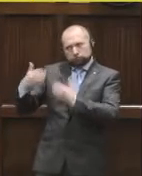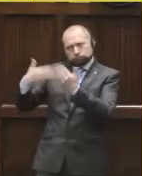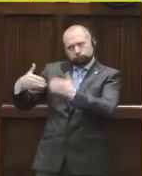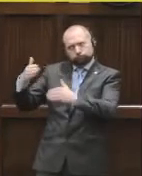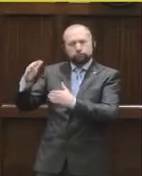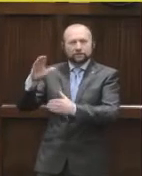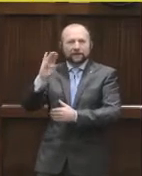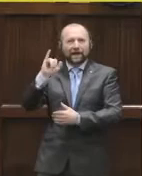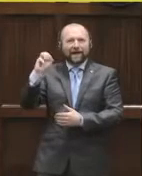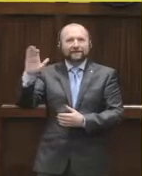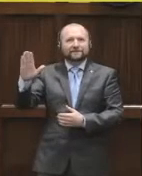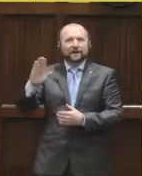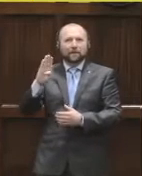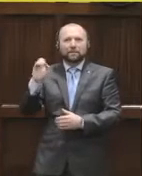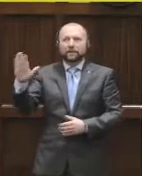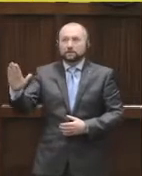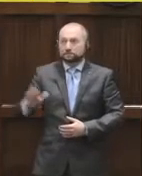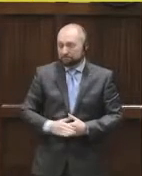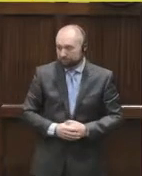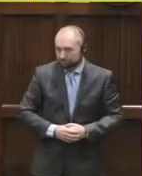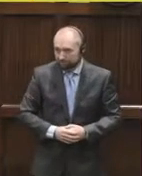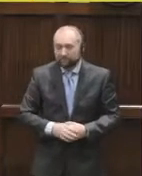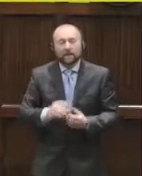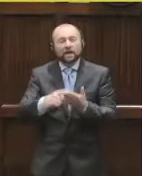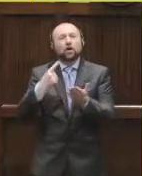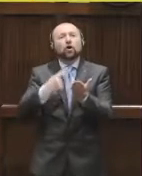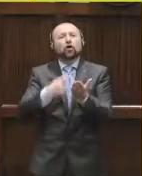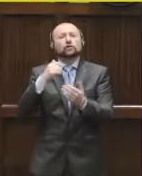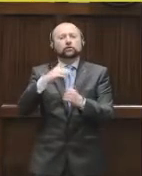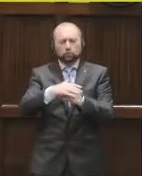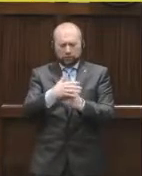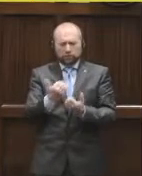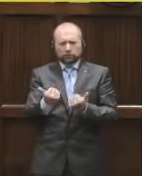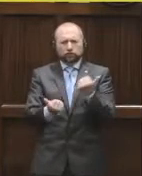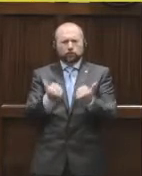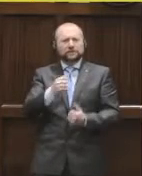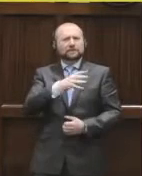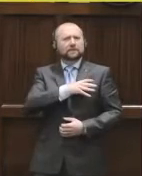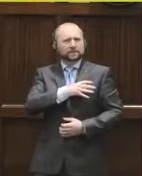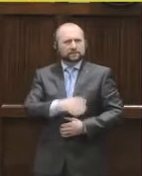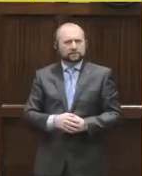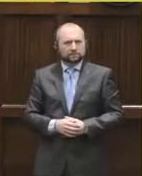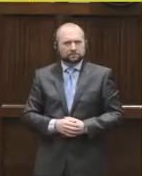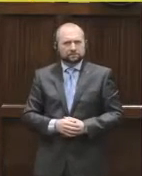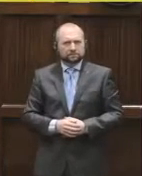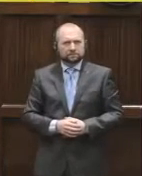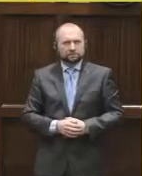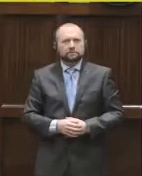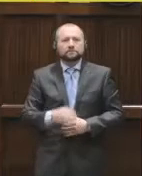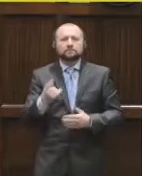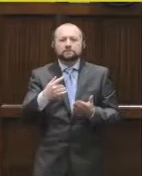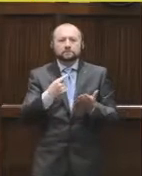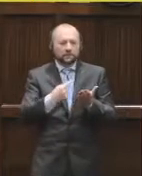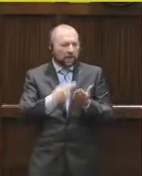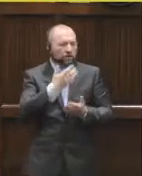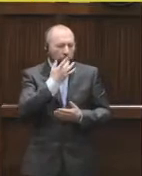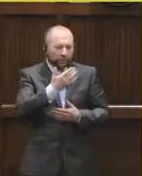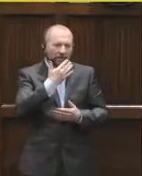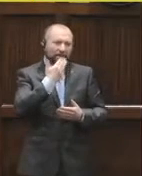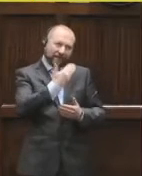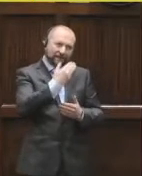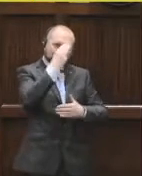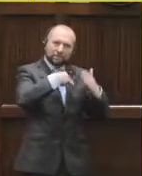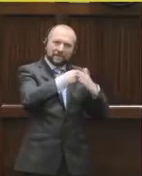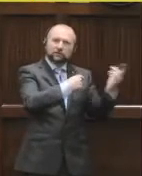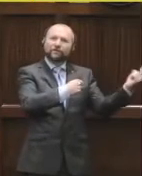expeditiously, and of course the Justice Committee. And thanks to Tara McCraw for coming in this evening and having a